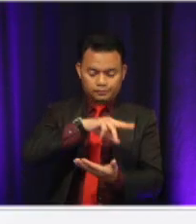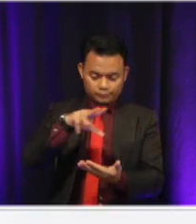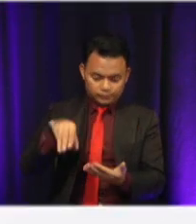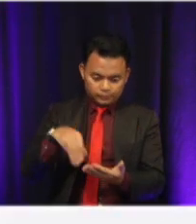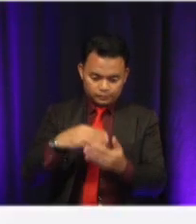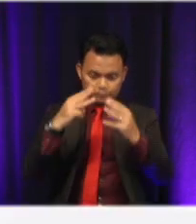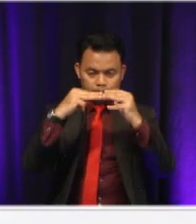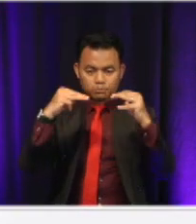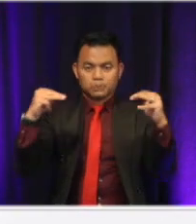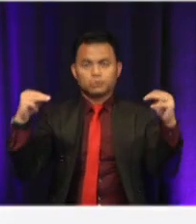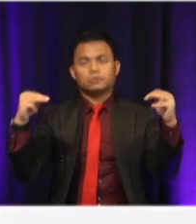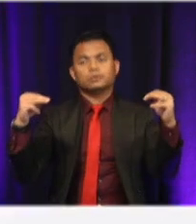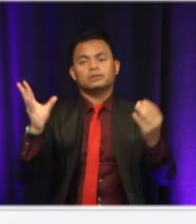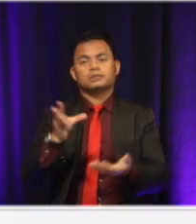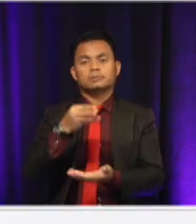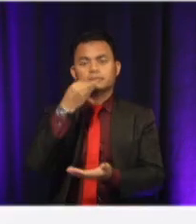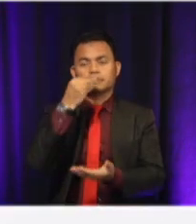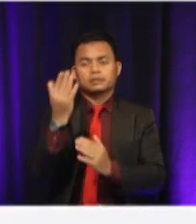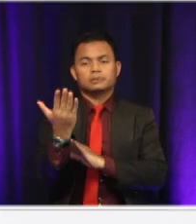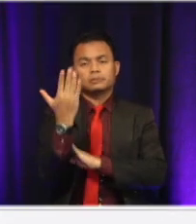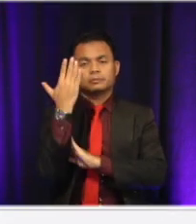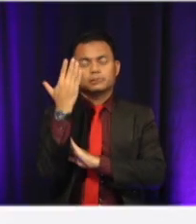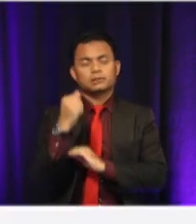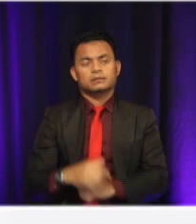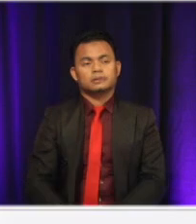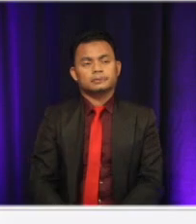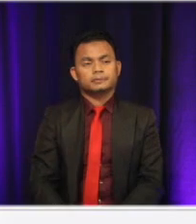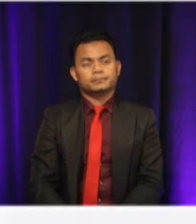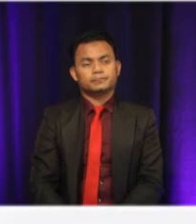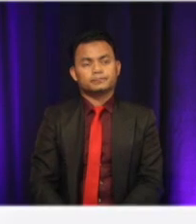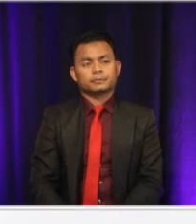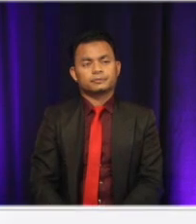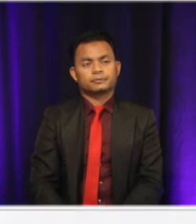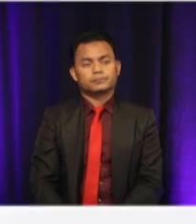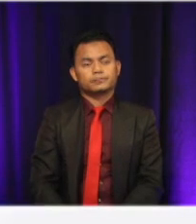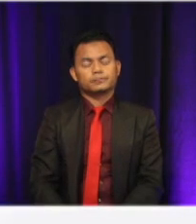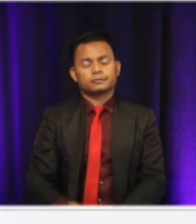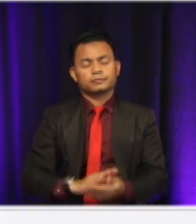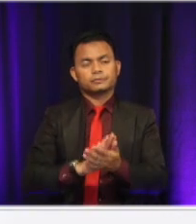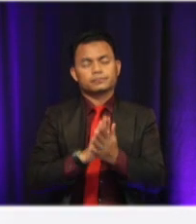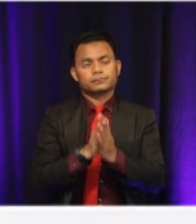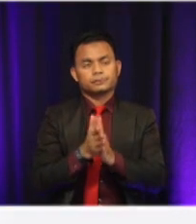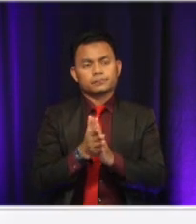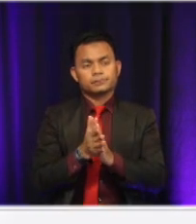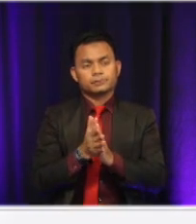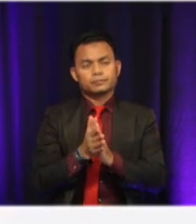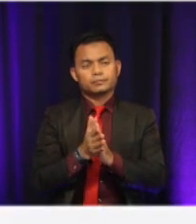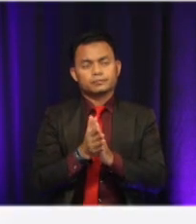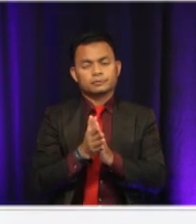breakfast. Unfortunately, as we read through this extract, it's rather clear